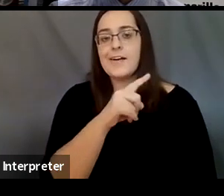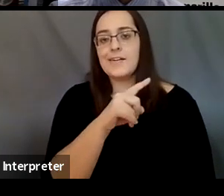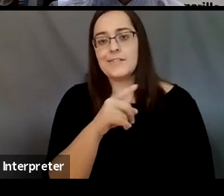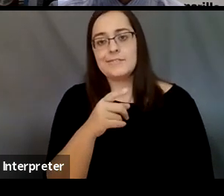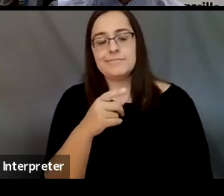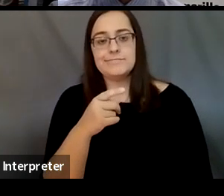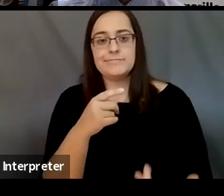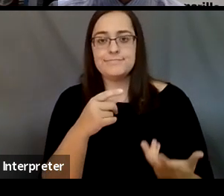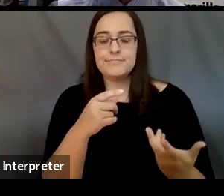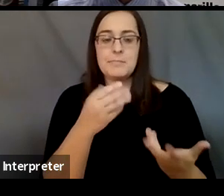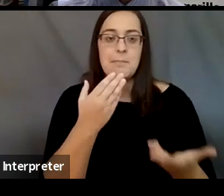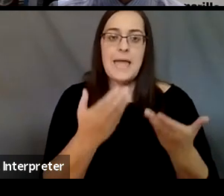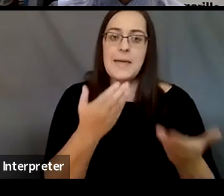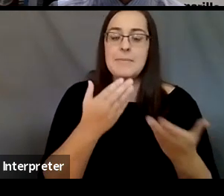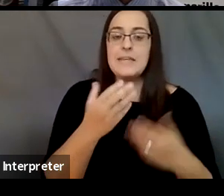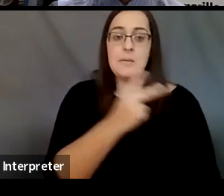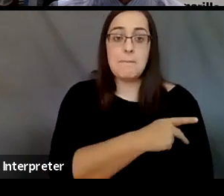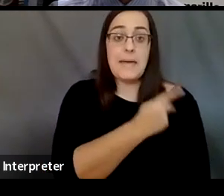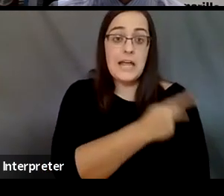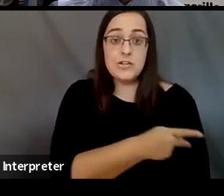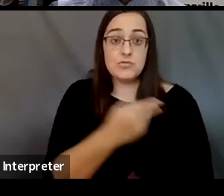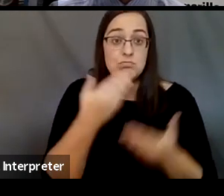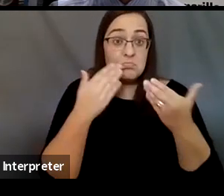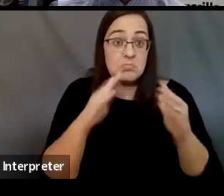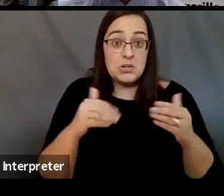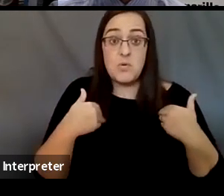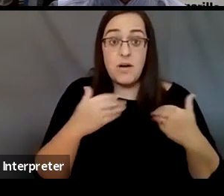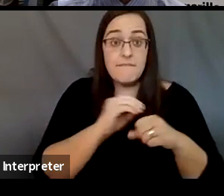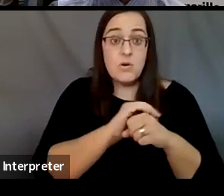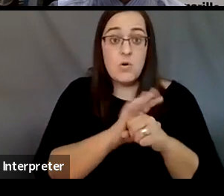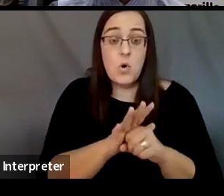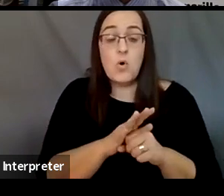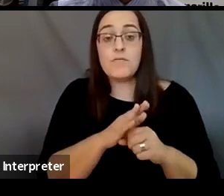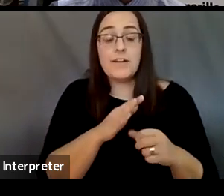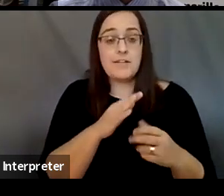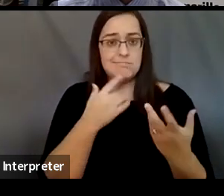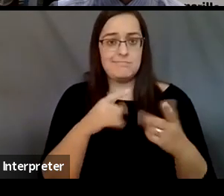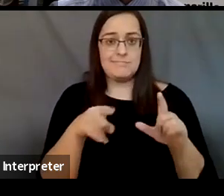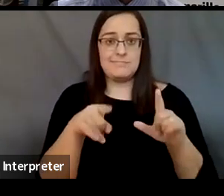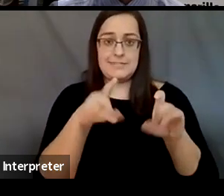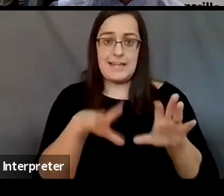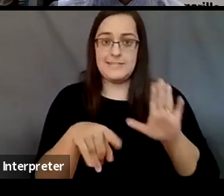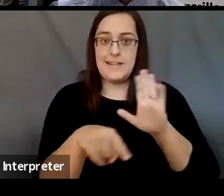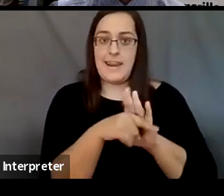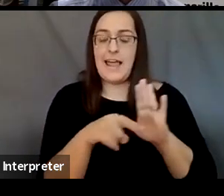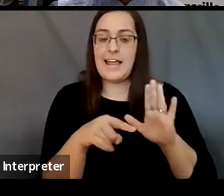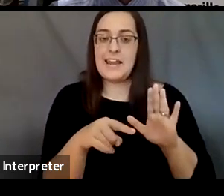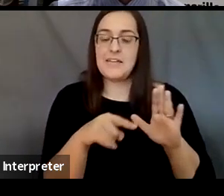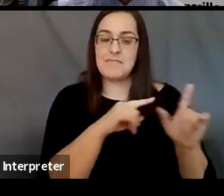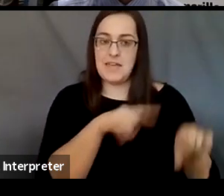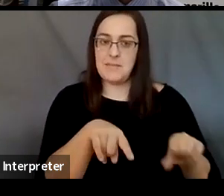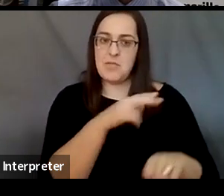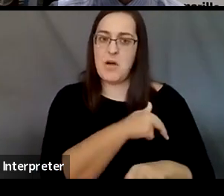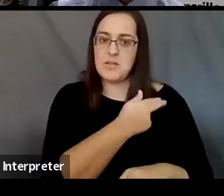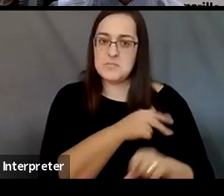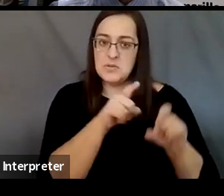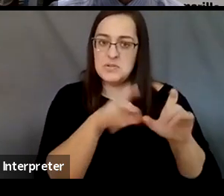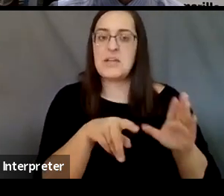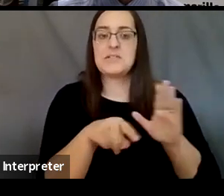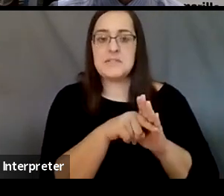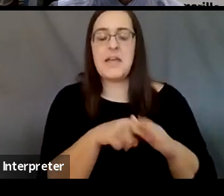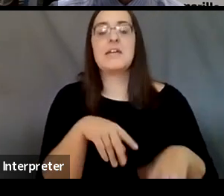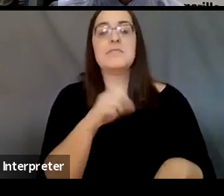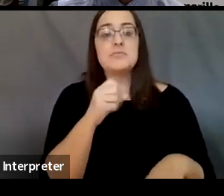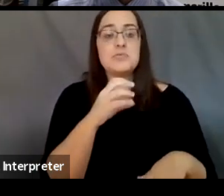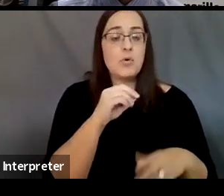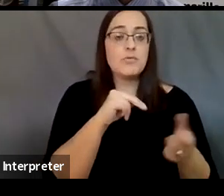was not even suspected to have COVID, in some cases testing negative initially when they hit the hospital. And